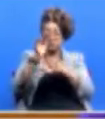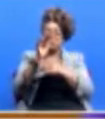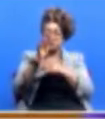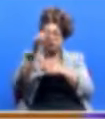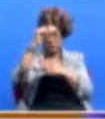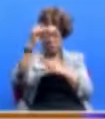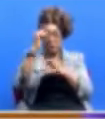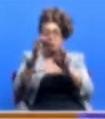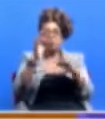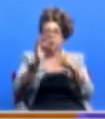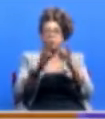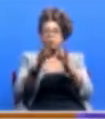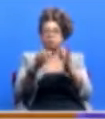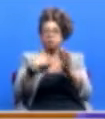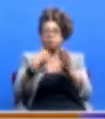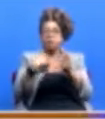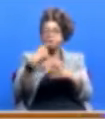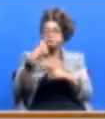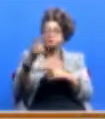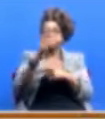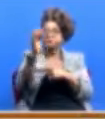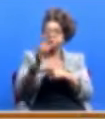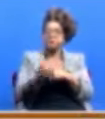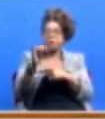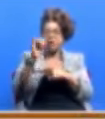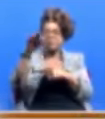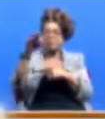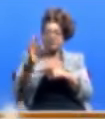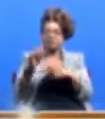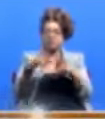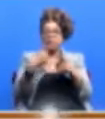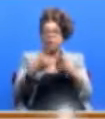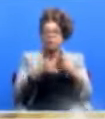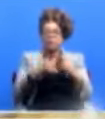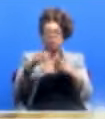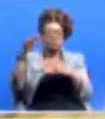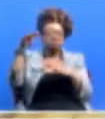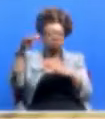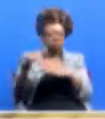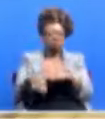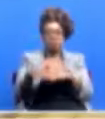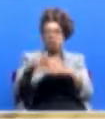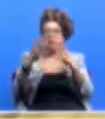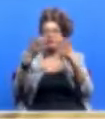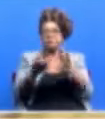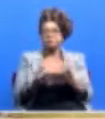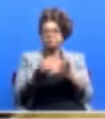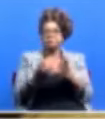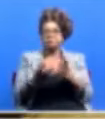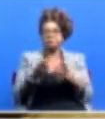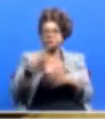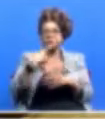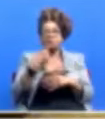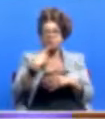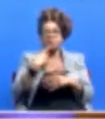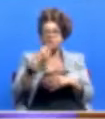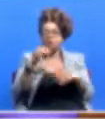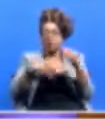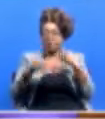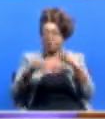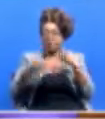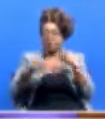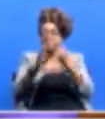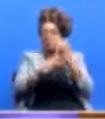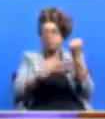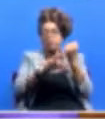it listened 100% to IMF, then we will go down to this. COTU says that the runaway corruption in the country is